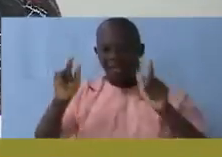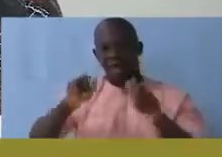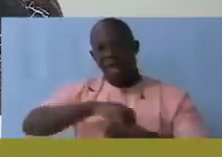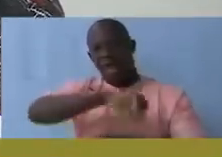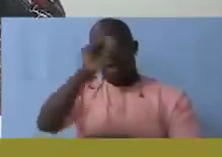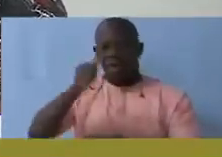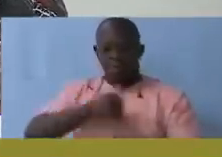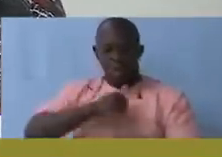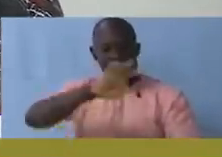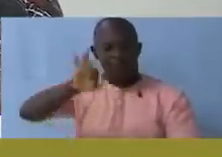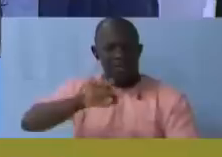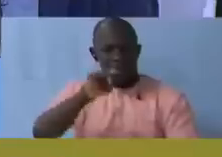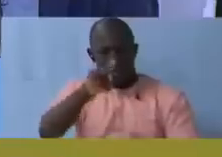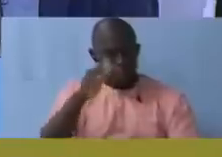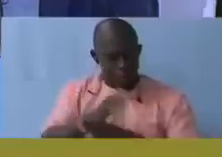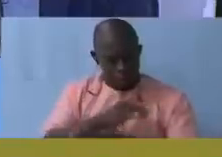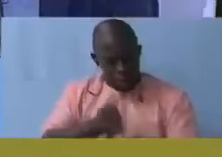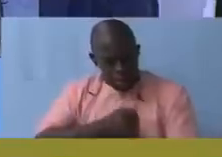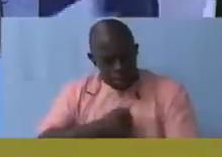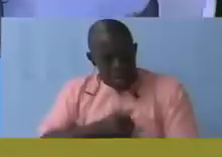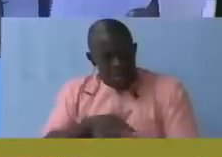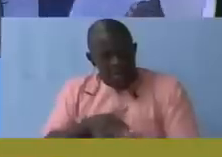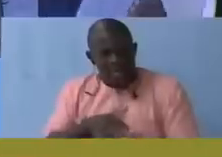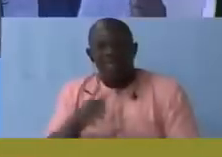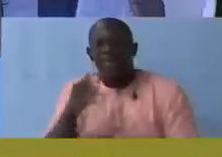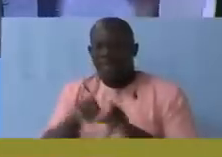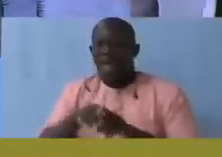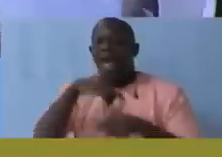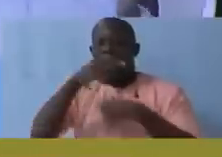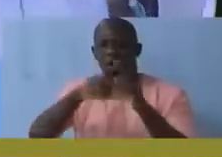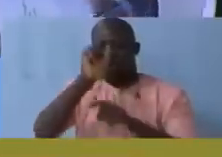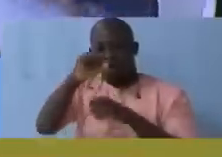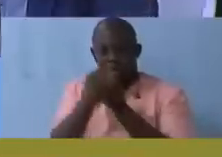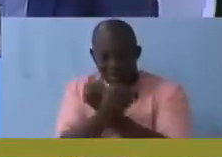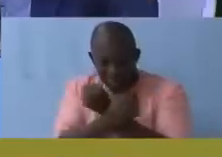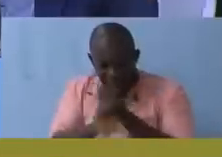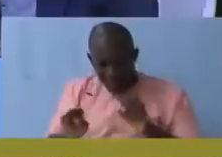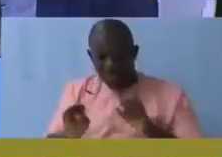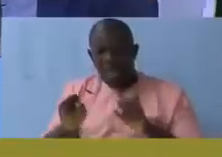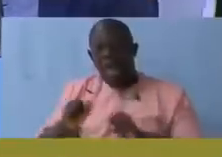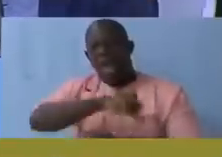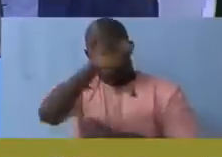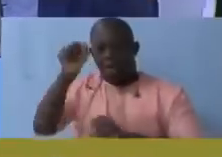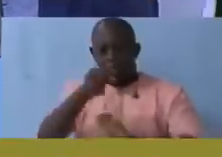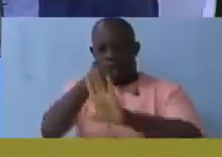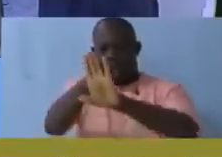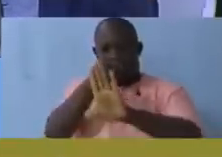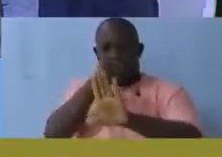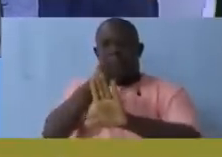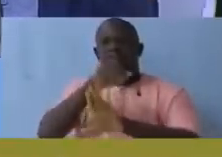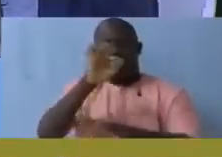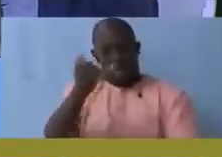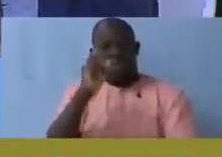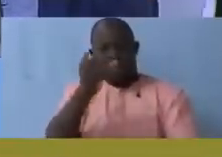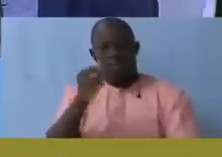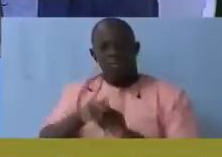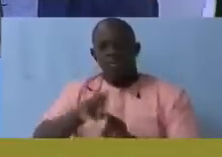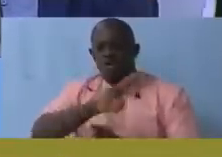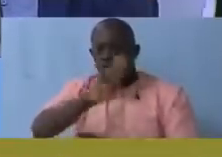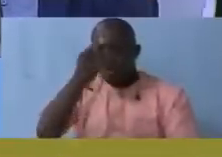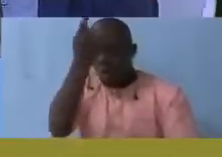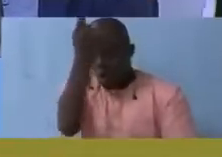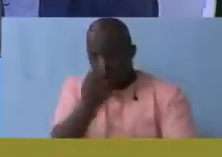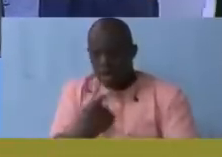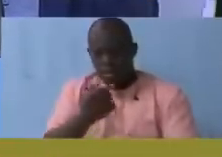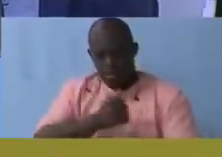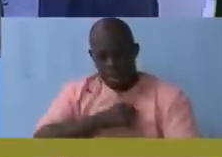were afraid for your safety and your security. And my security, not only my security,